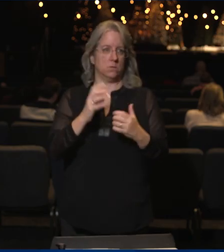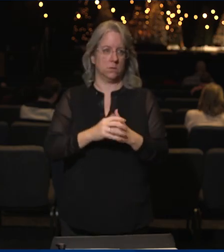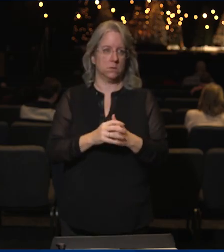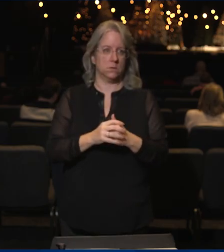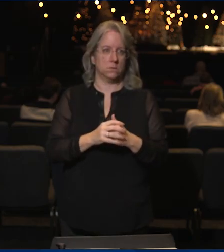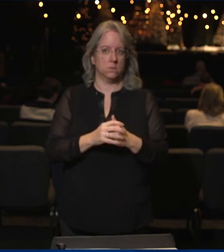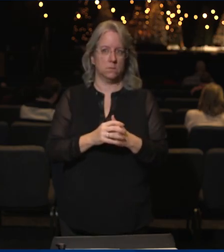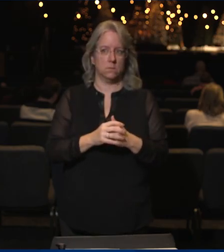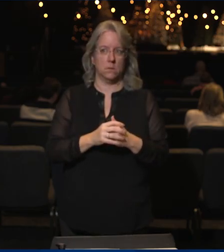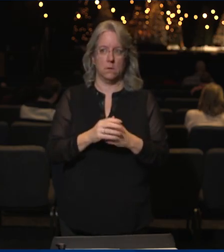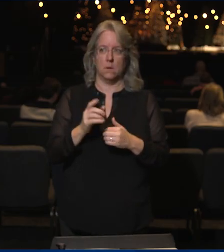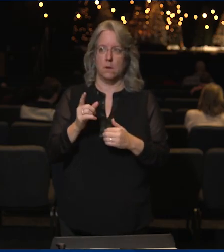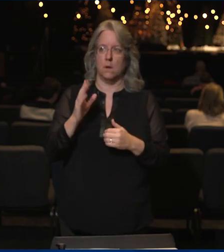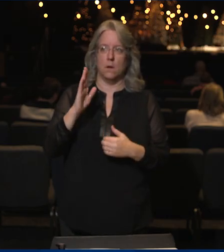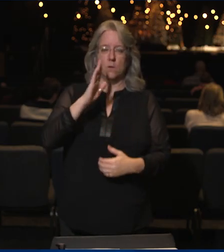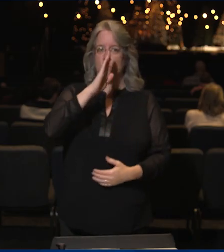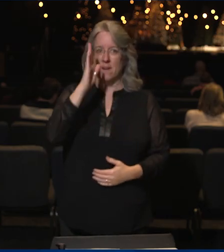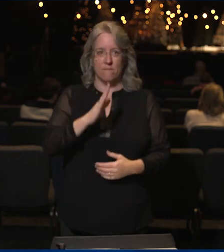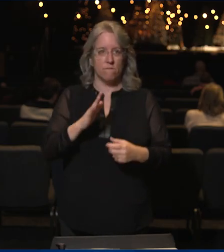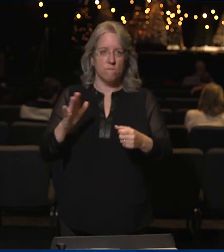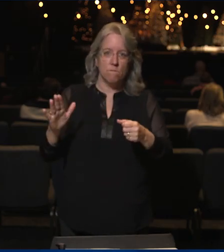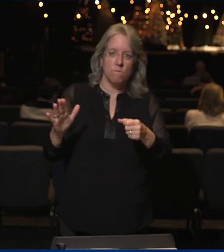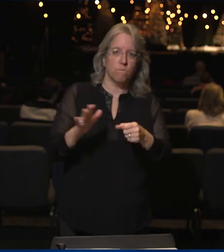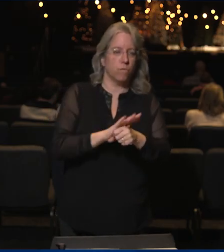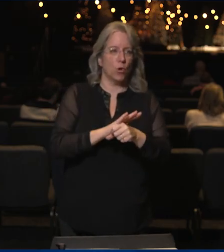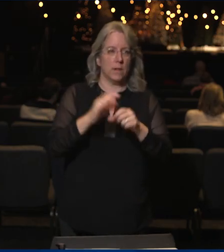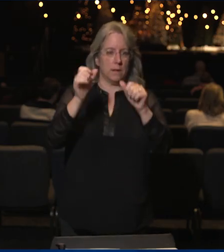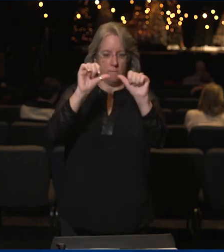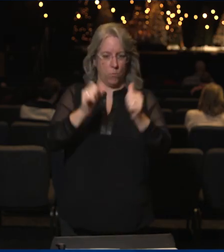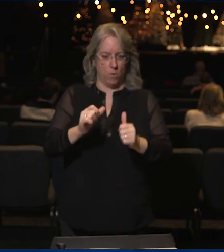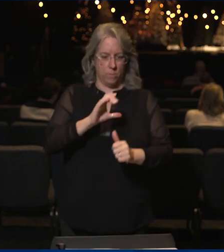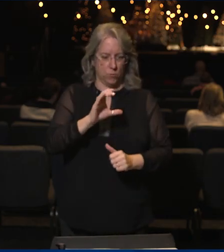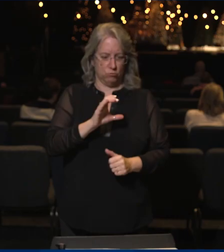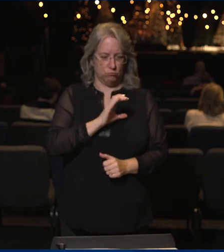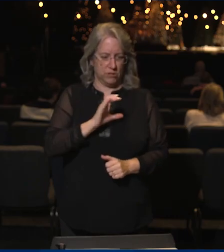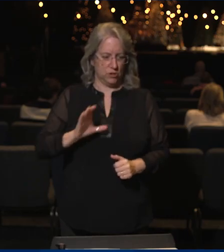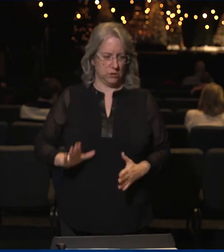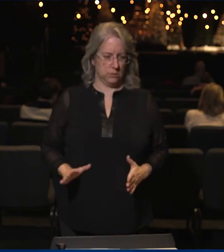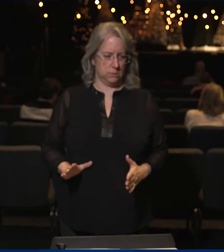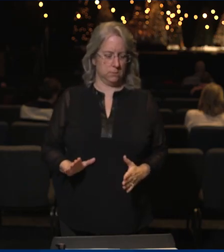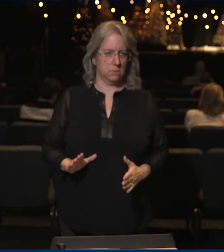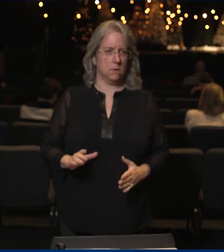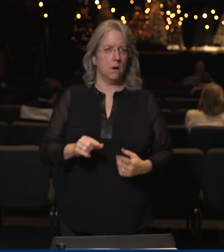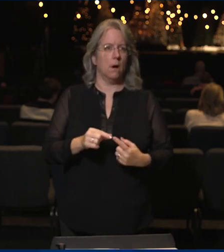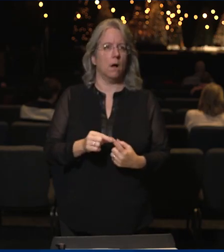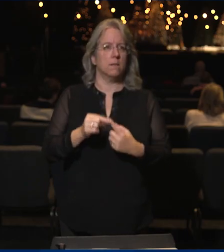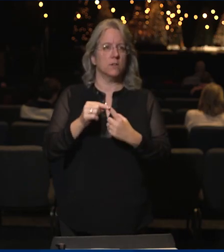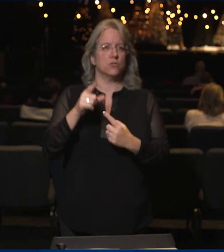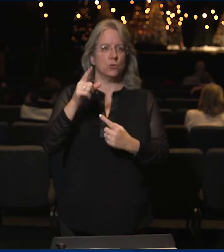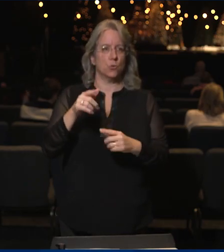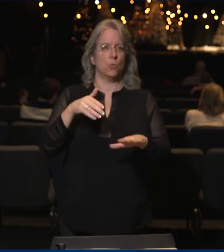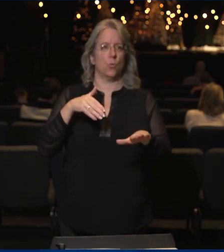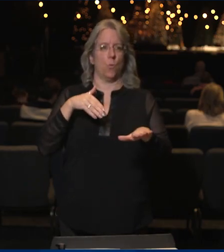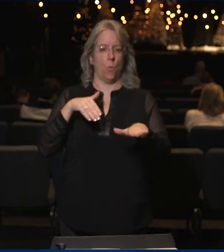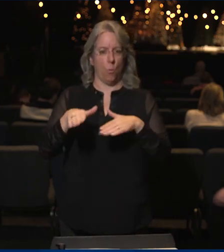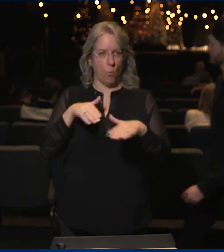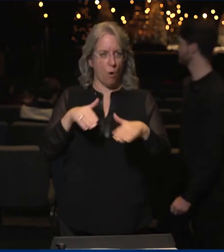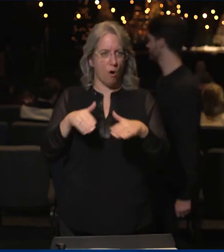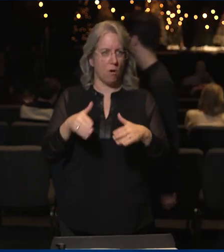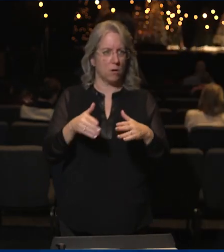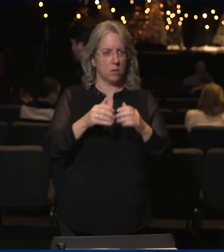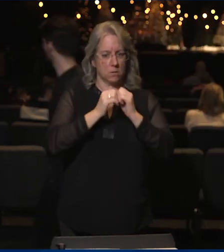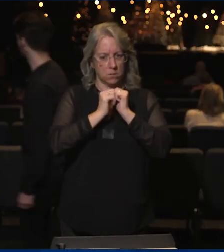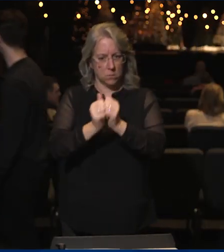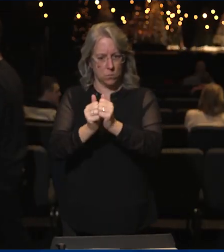fully formed Christian until you actually walk out the way of Christ. And a part